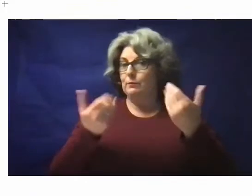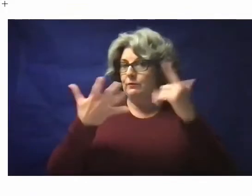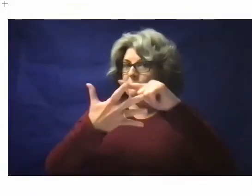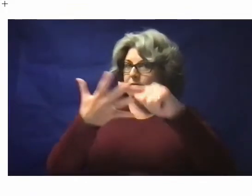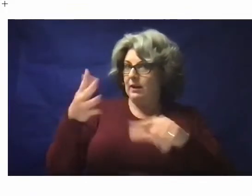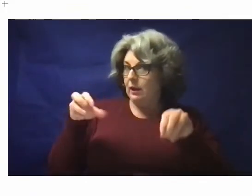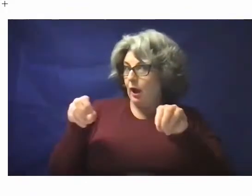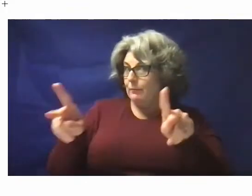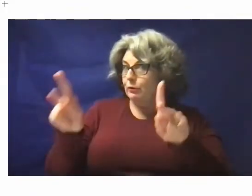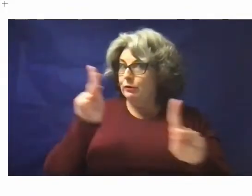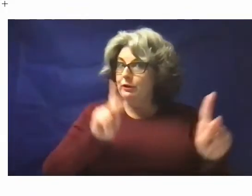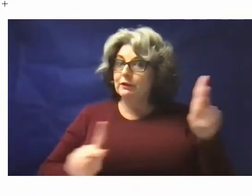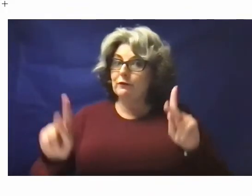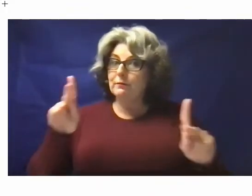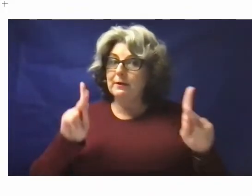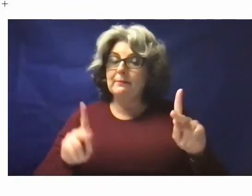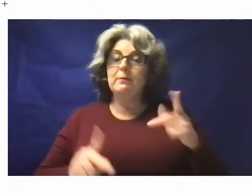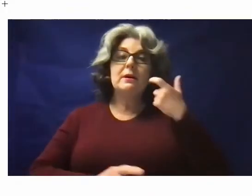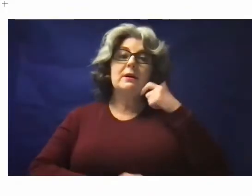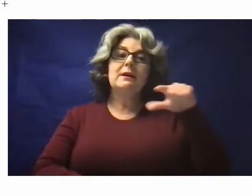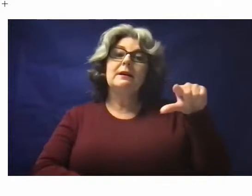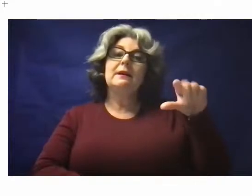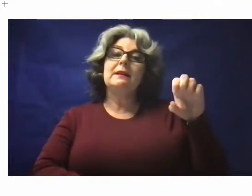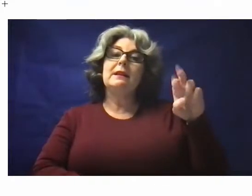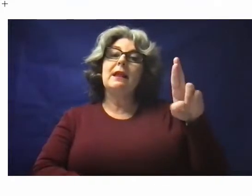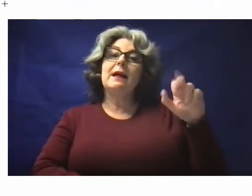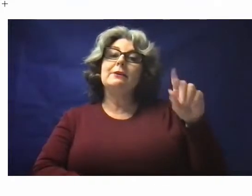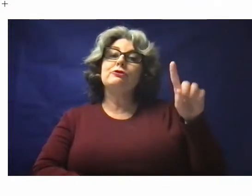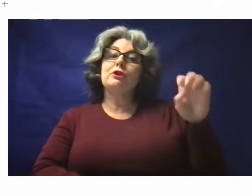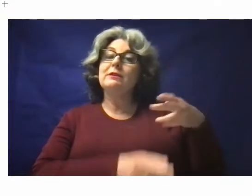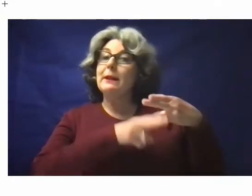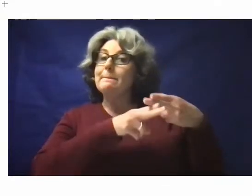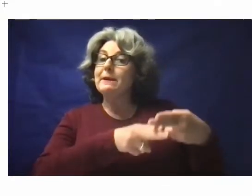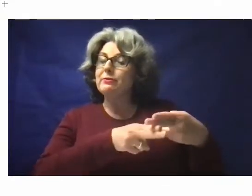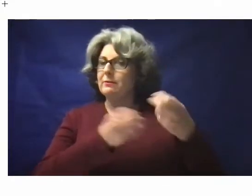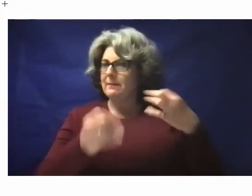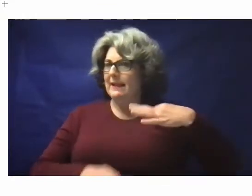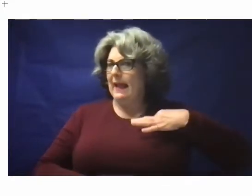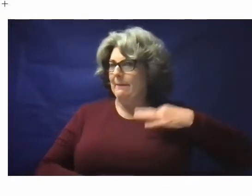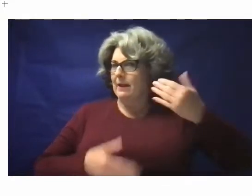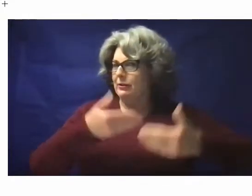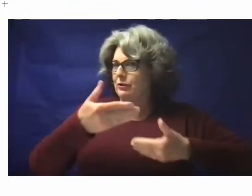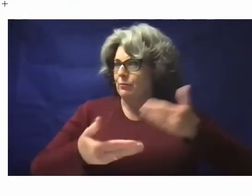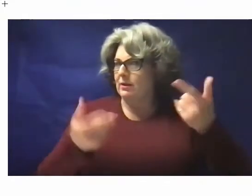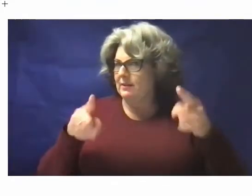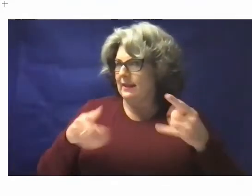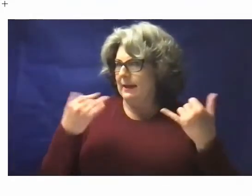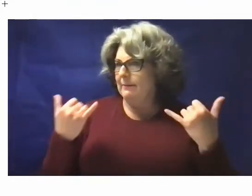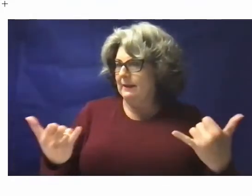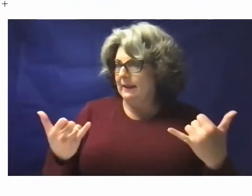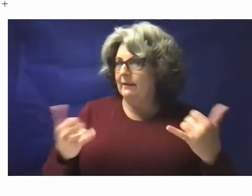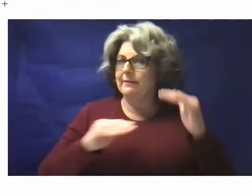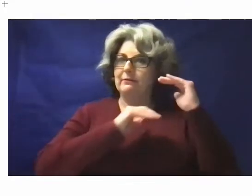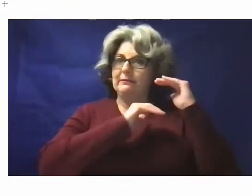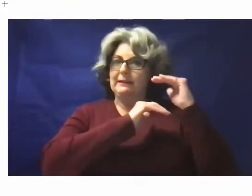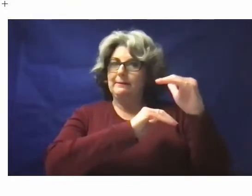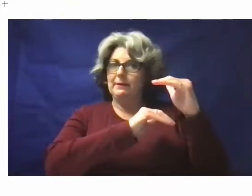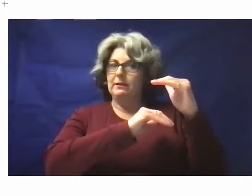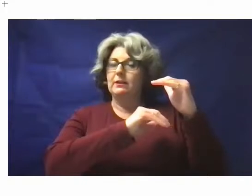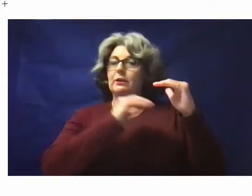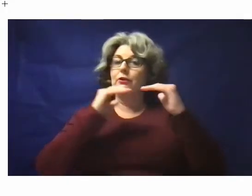So like Geraldine mentioned at the beginning, you'll find a lot of application processes happening now that are restricted to employment equity